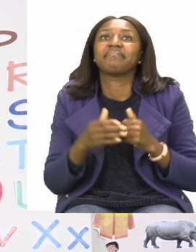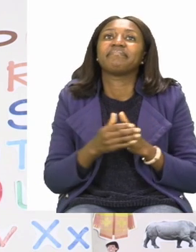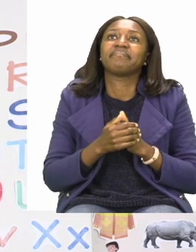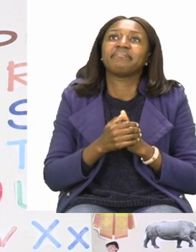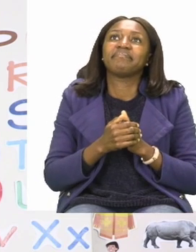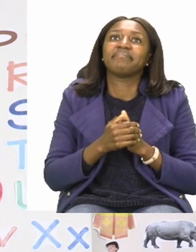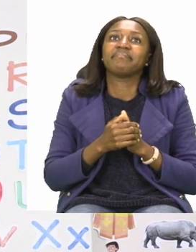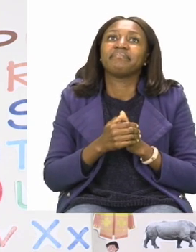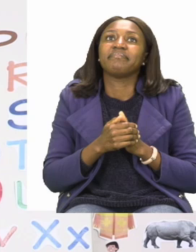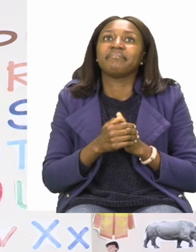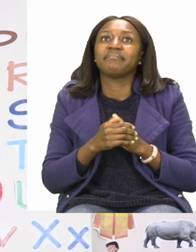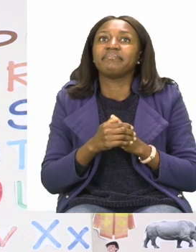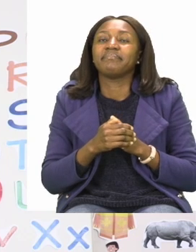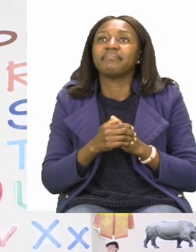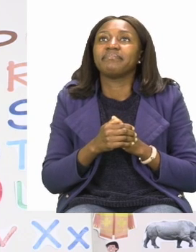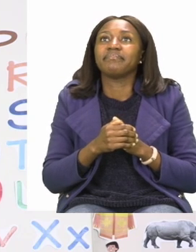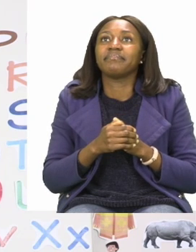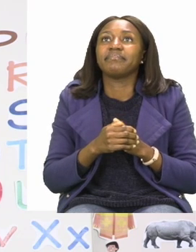litter,